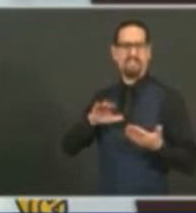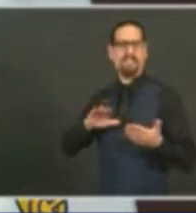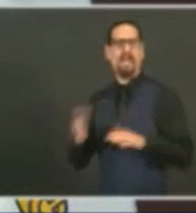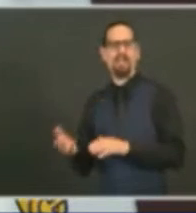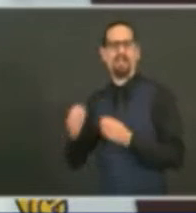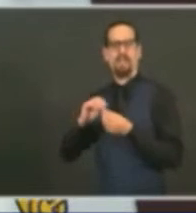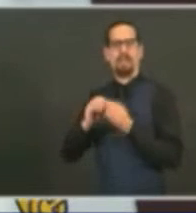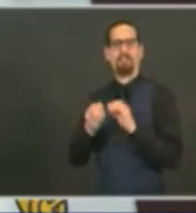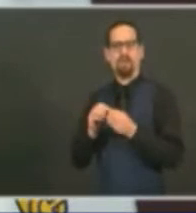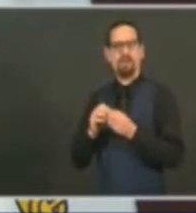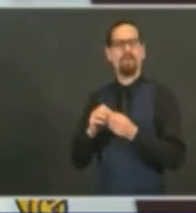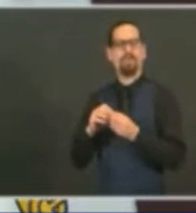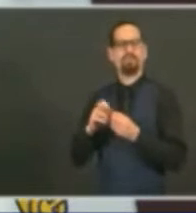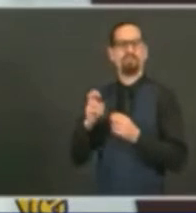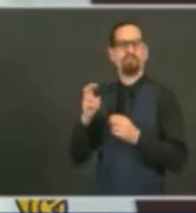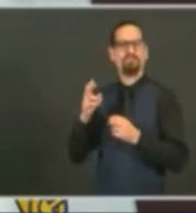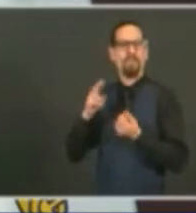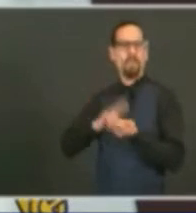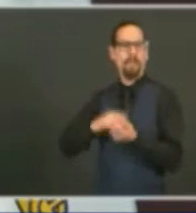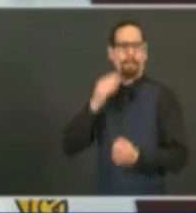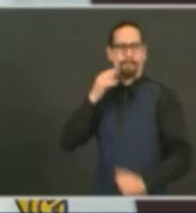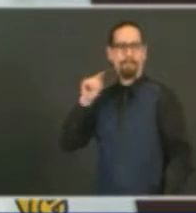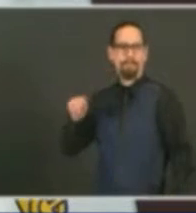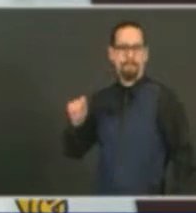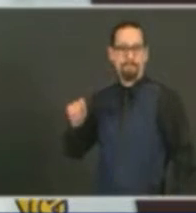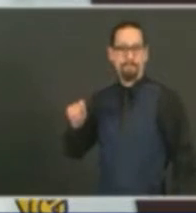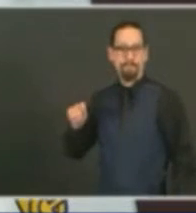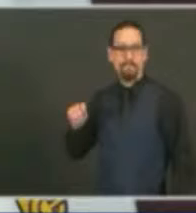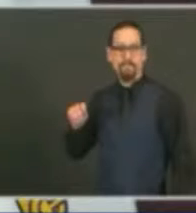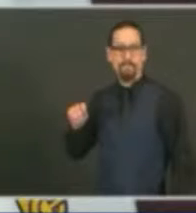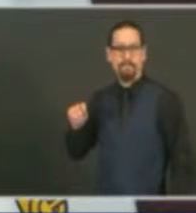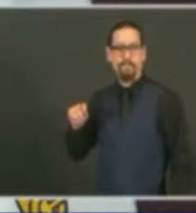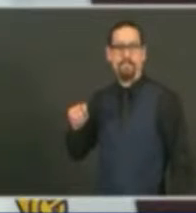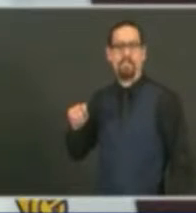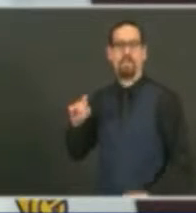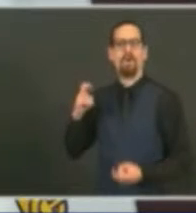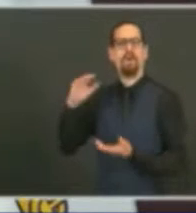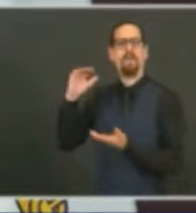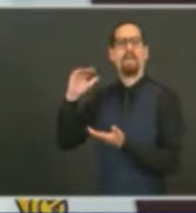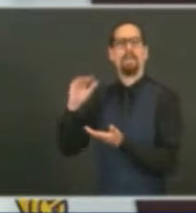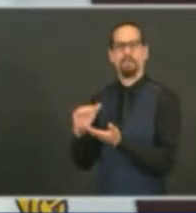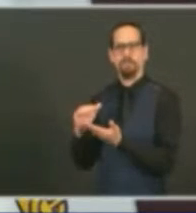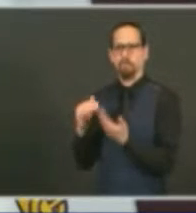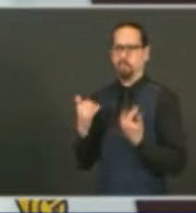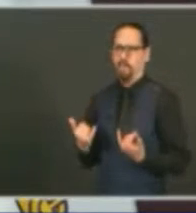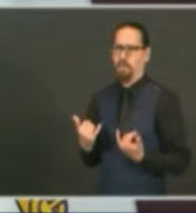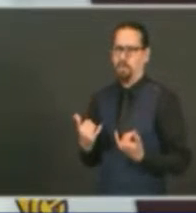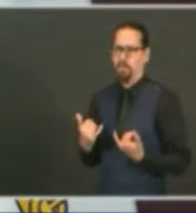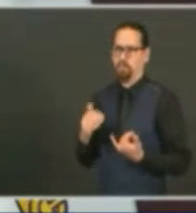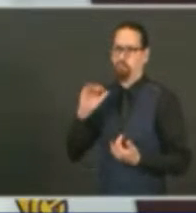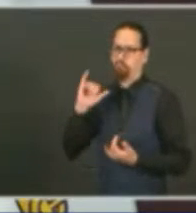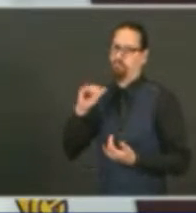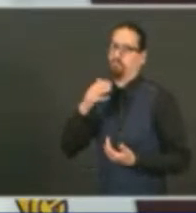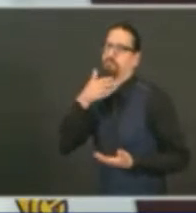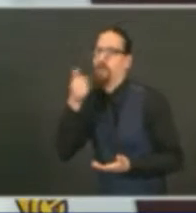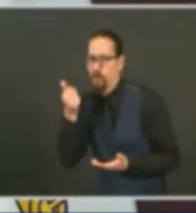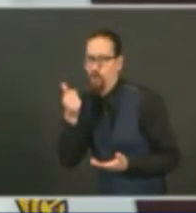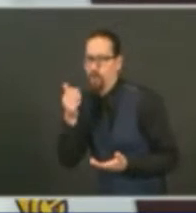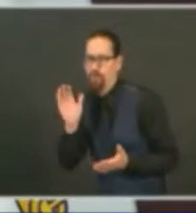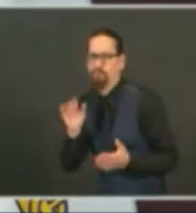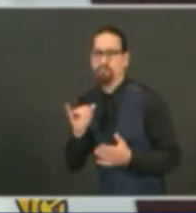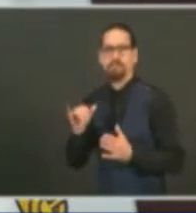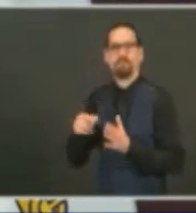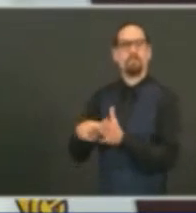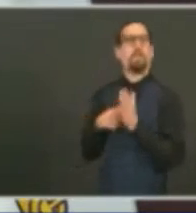to congregate settings is significantly less, which is helpful and a reflection of what's been